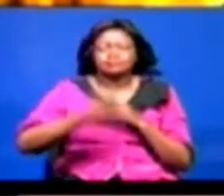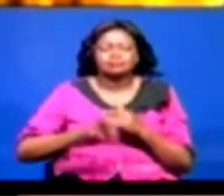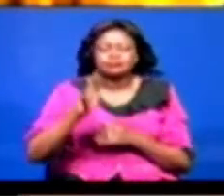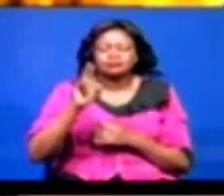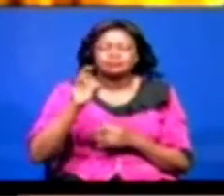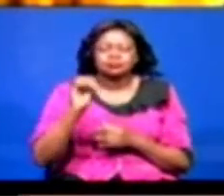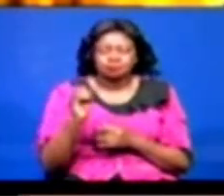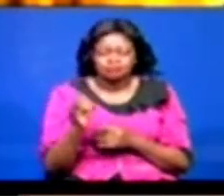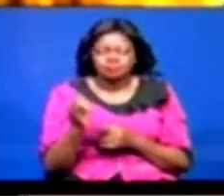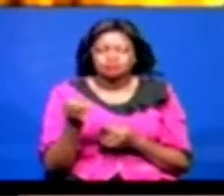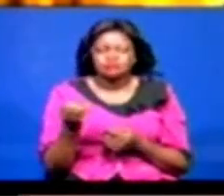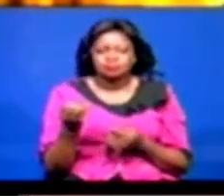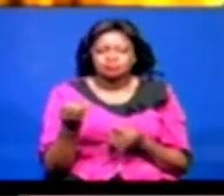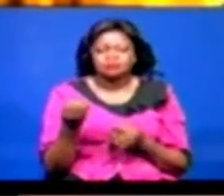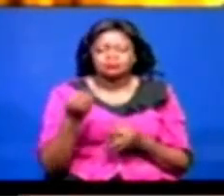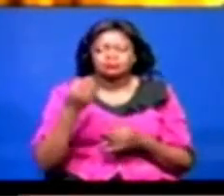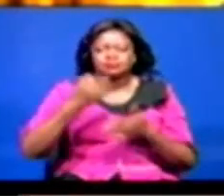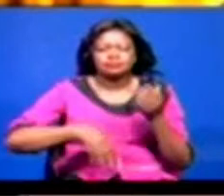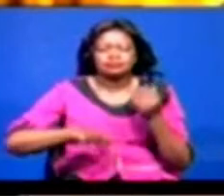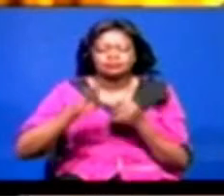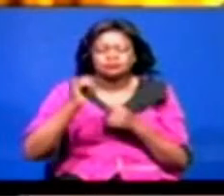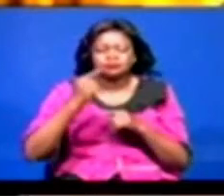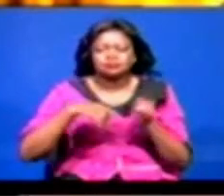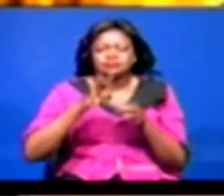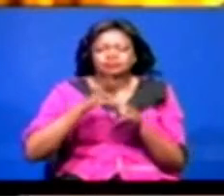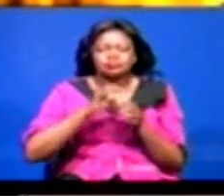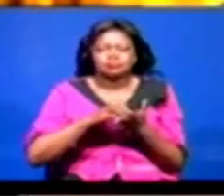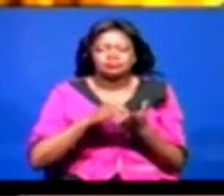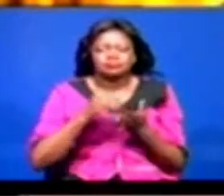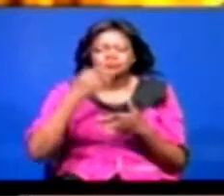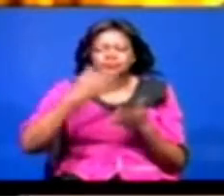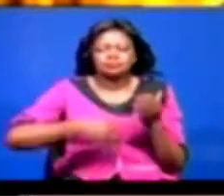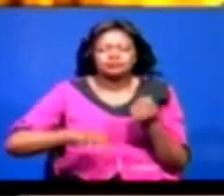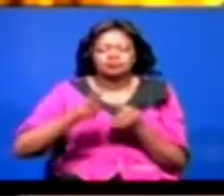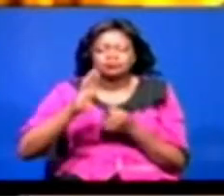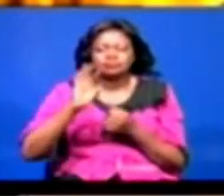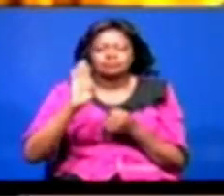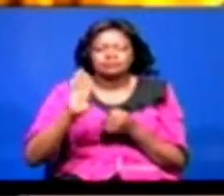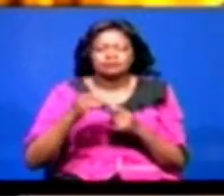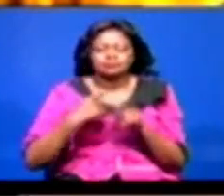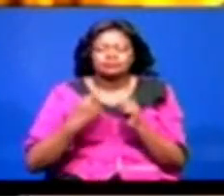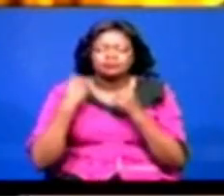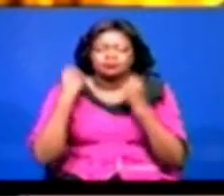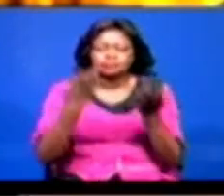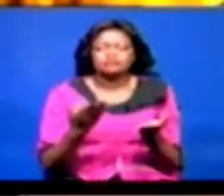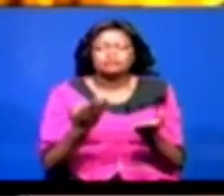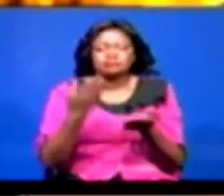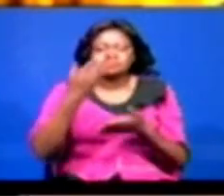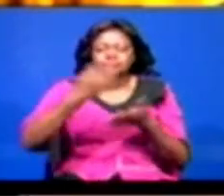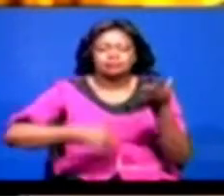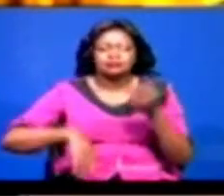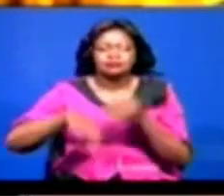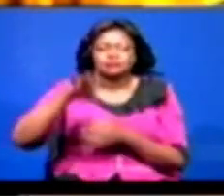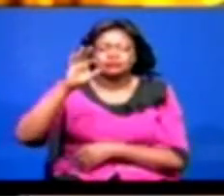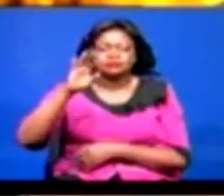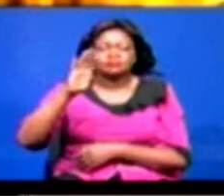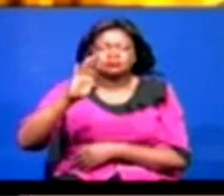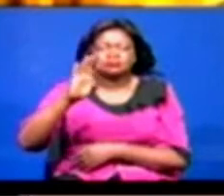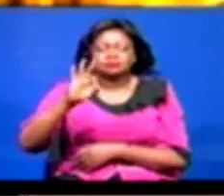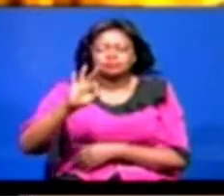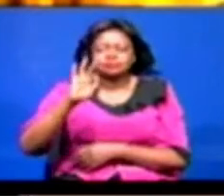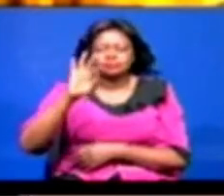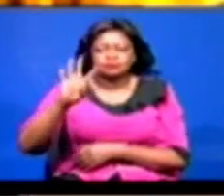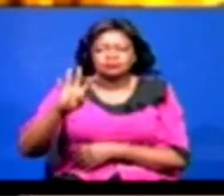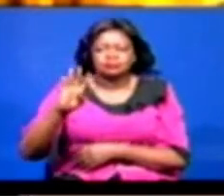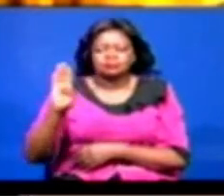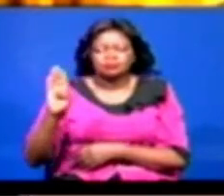Form 34A from the polling station into Form 34B before generating Form 34B. Doesn't the returning officer verify the figures